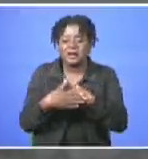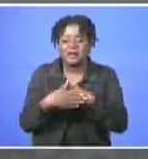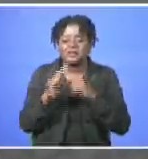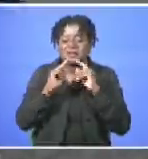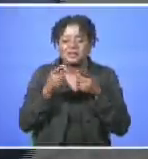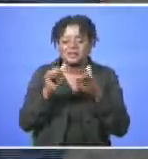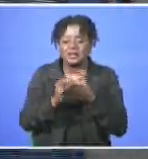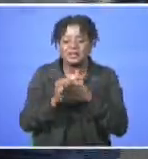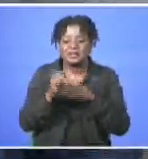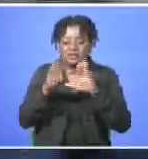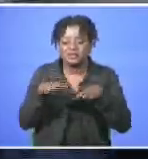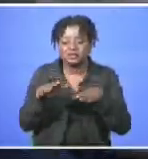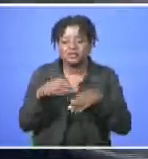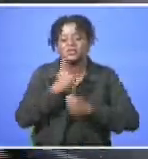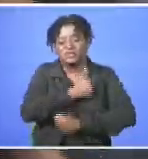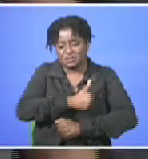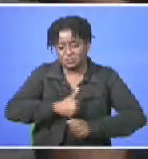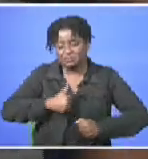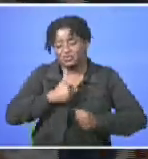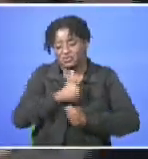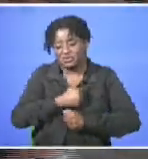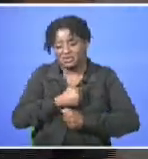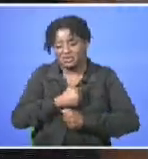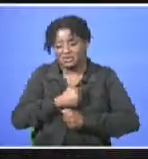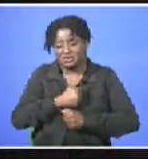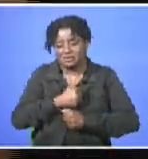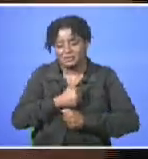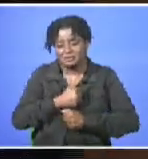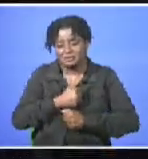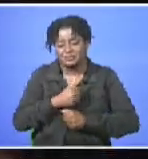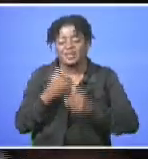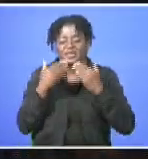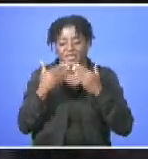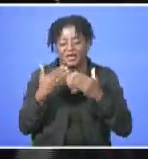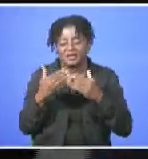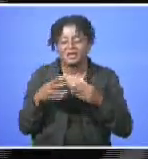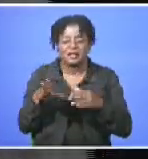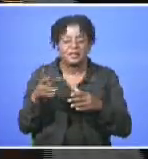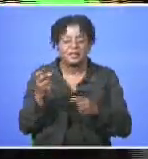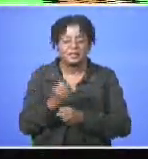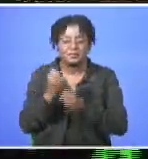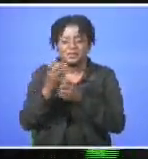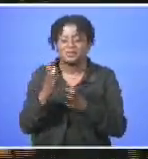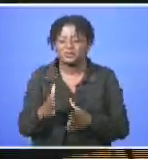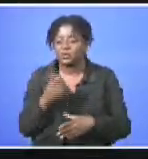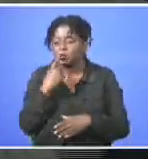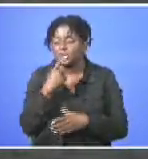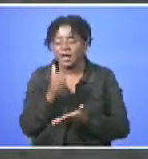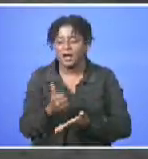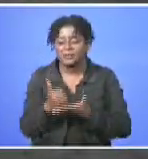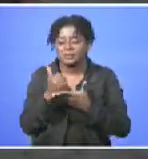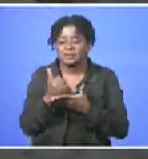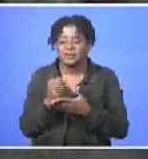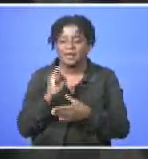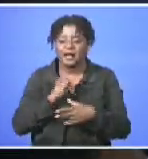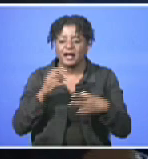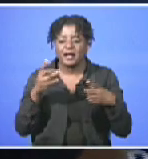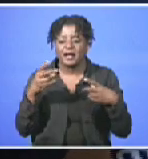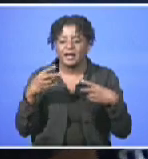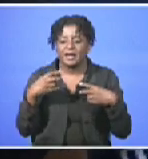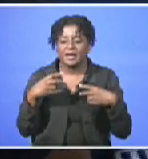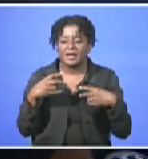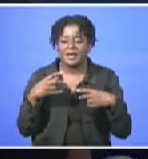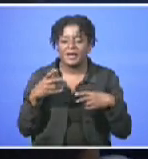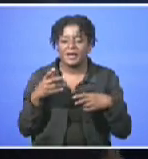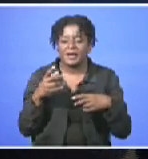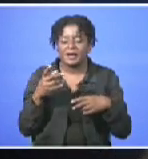the children were appreciative, while Jennifer Frederick had thanks for sponsors who helped with the initiative. And physical therapists around the